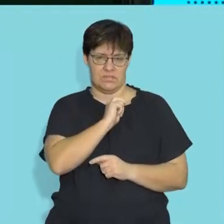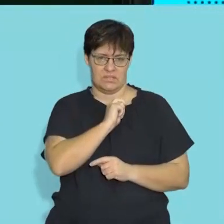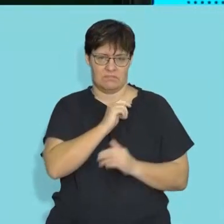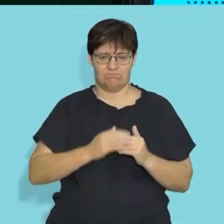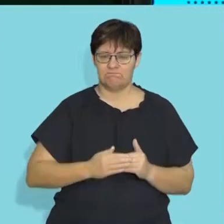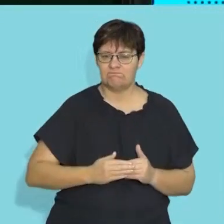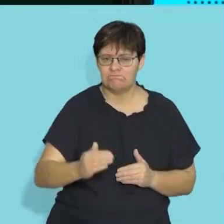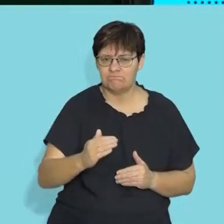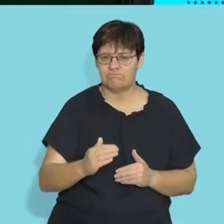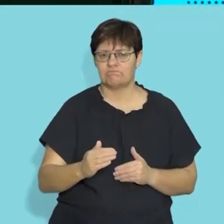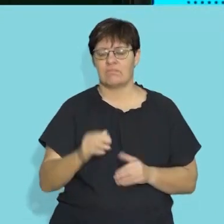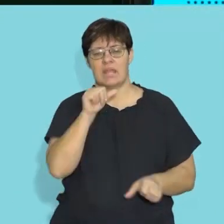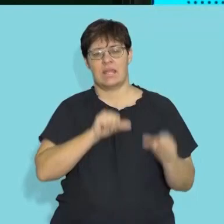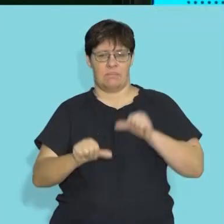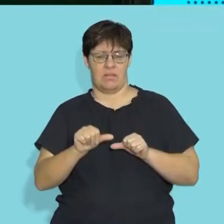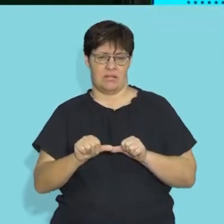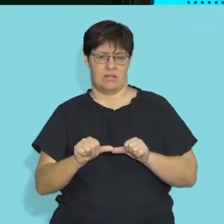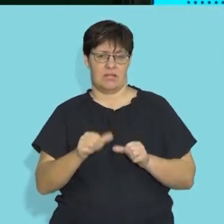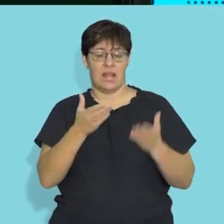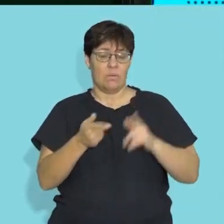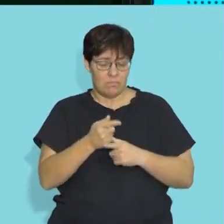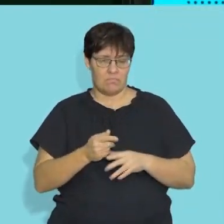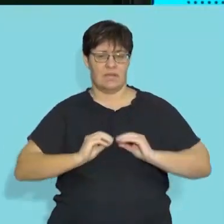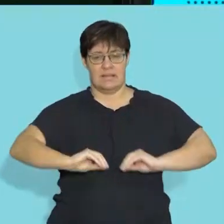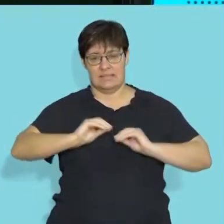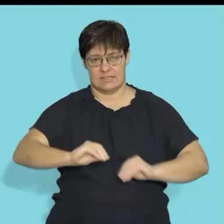use during the chemical equilibrium lesson.